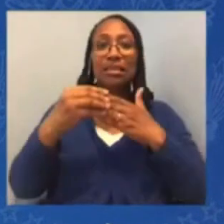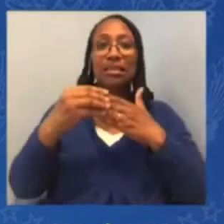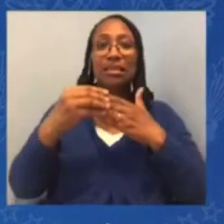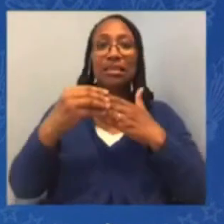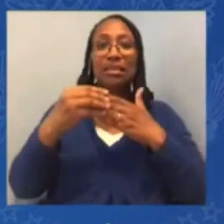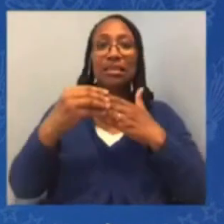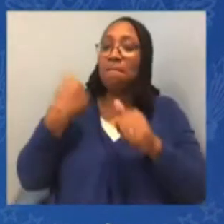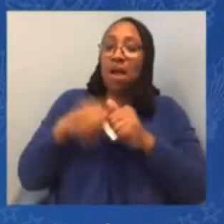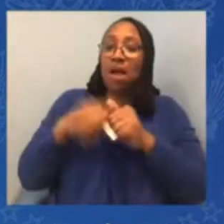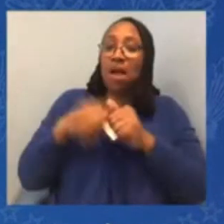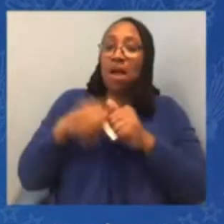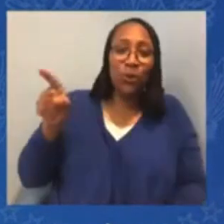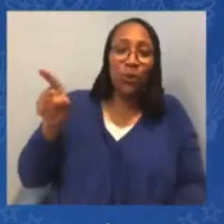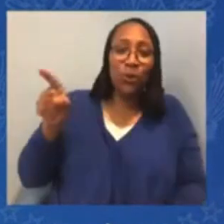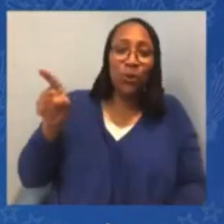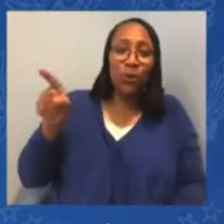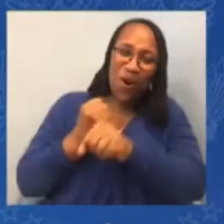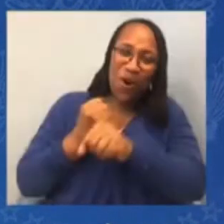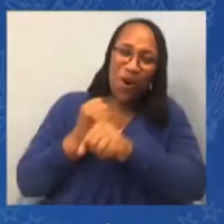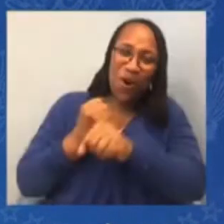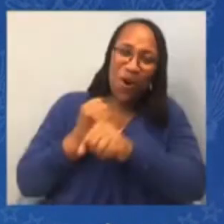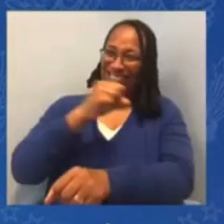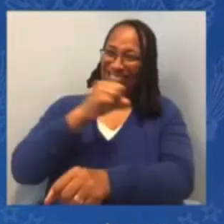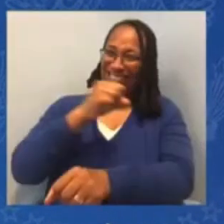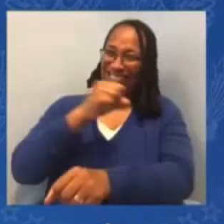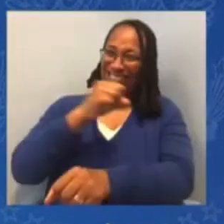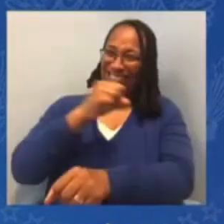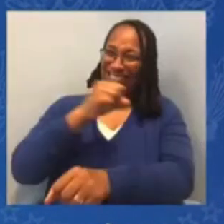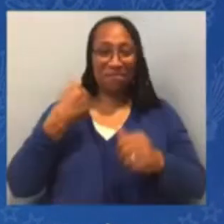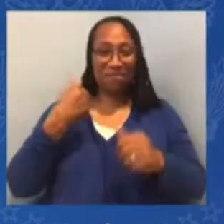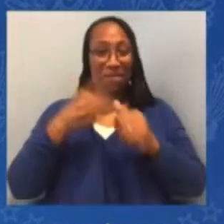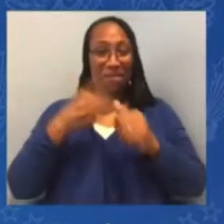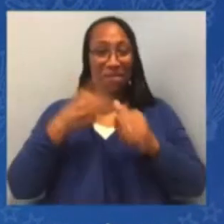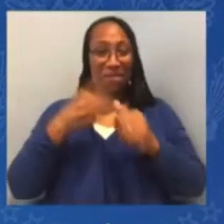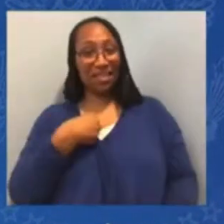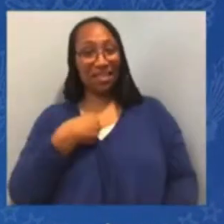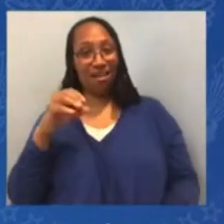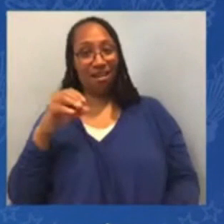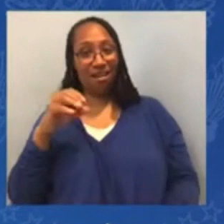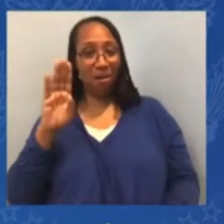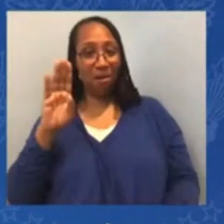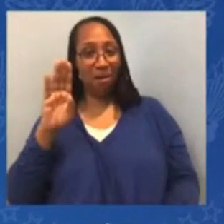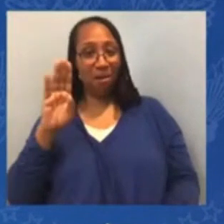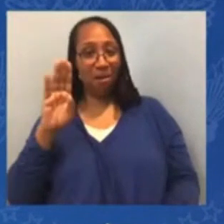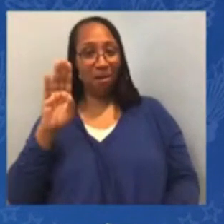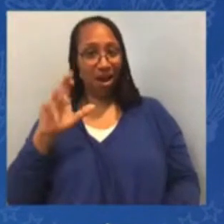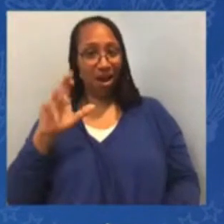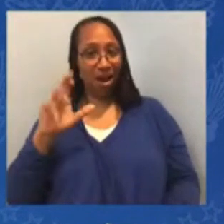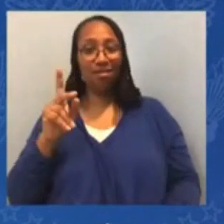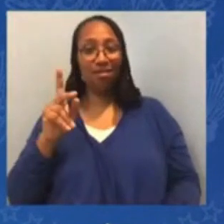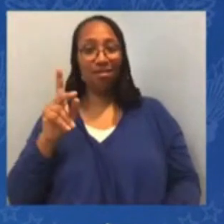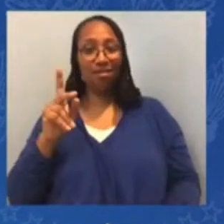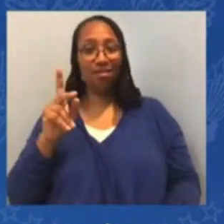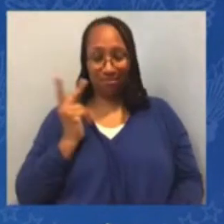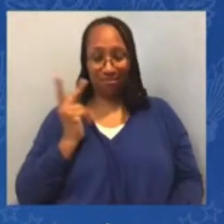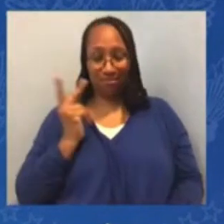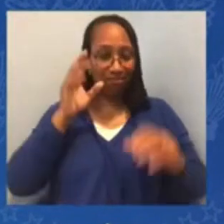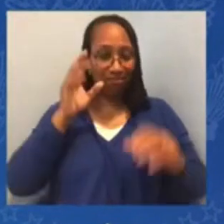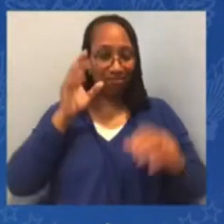re-elected to the White House. When the soul of Newtown, the soul of Connecticut, the soul of the nation was pierced